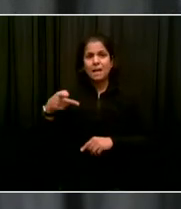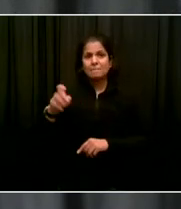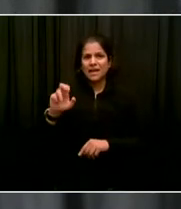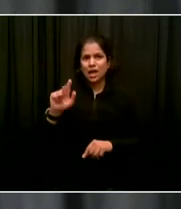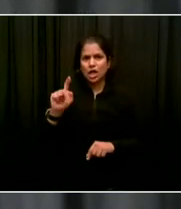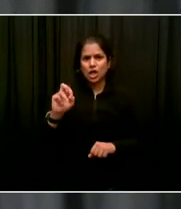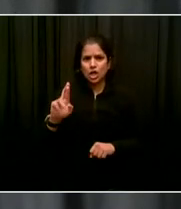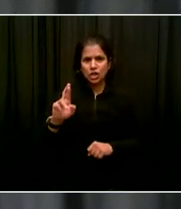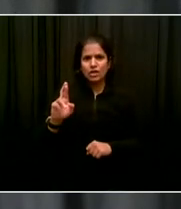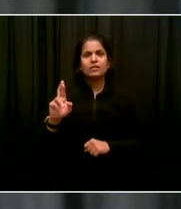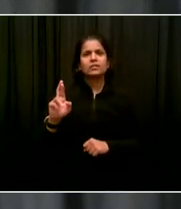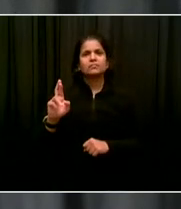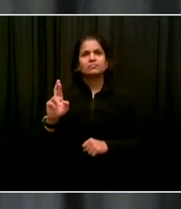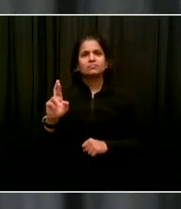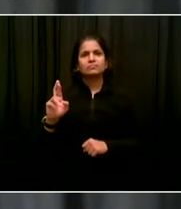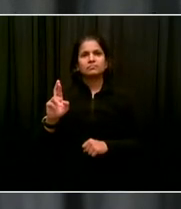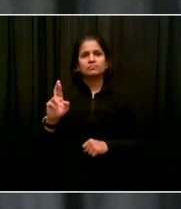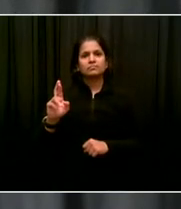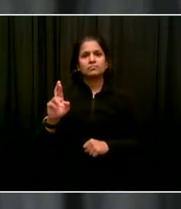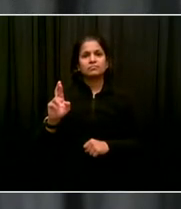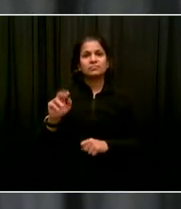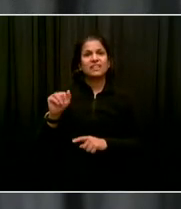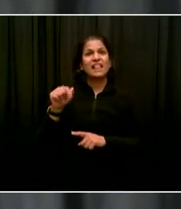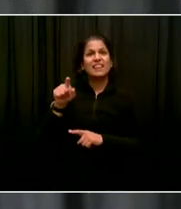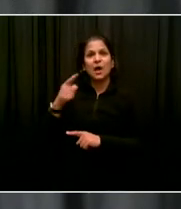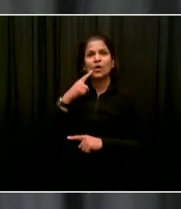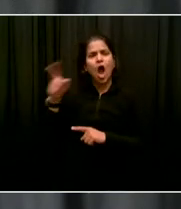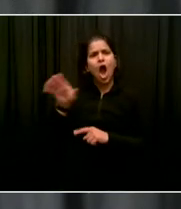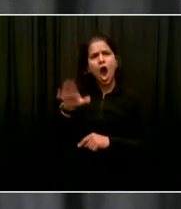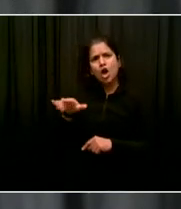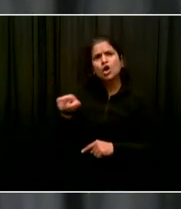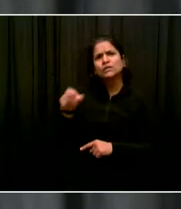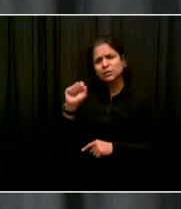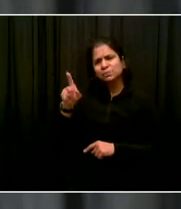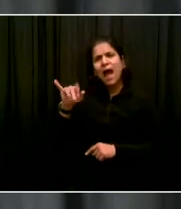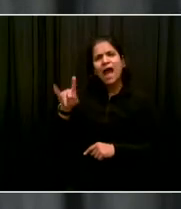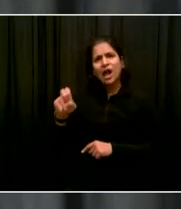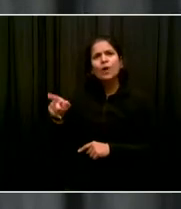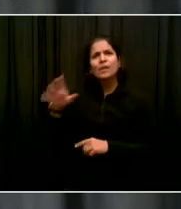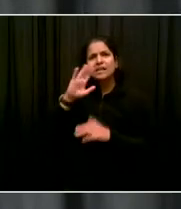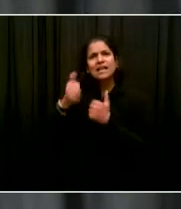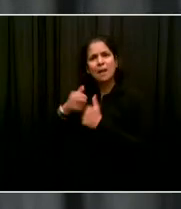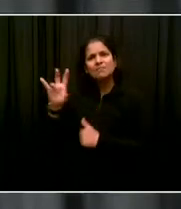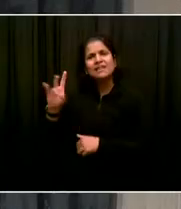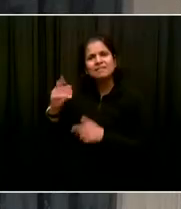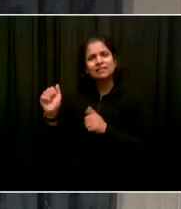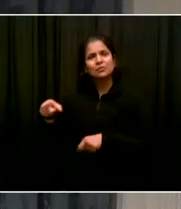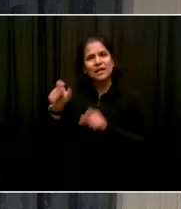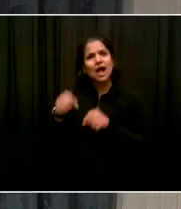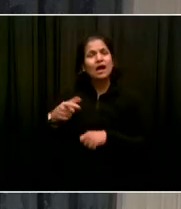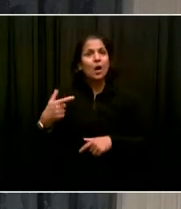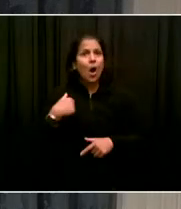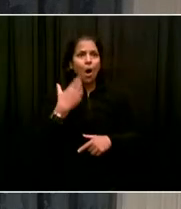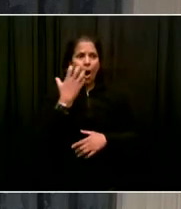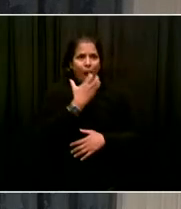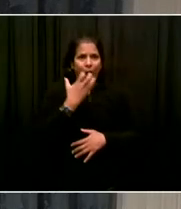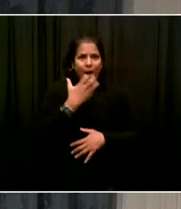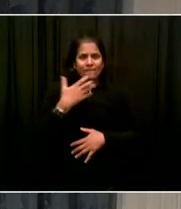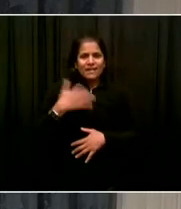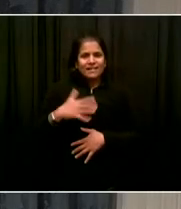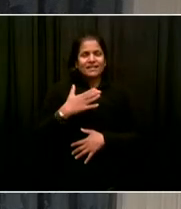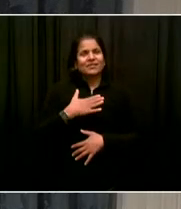me. And that's the Willis Reed game. Amazing. He limps and, on the court.